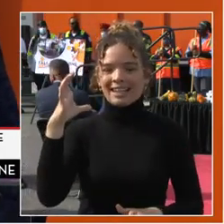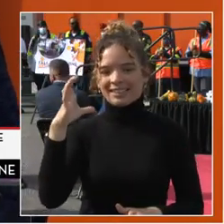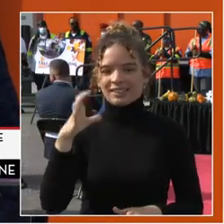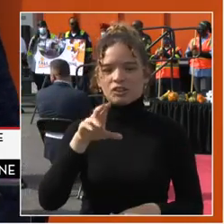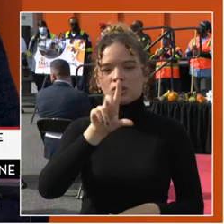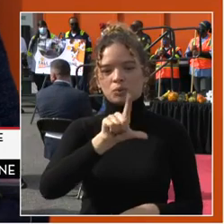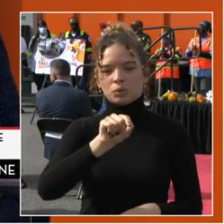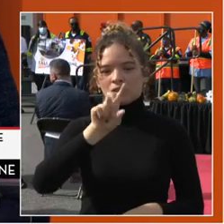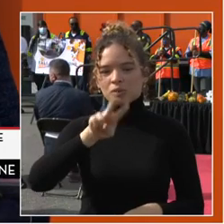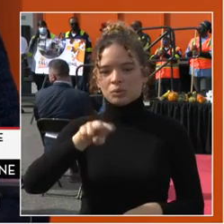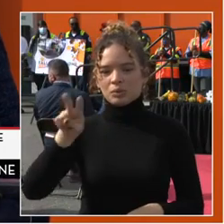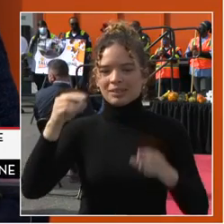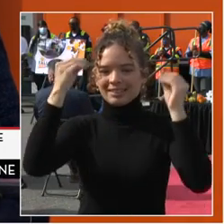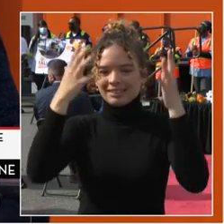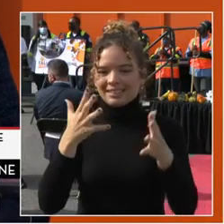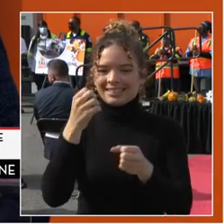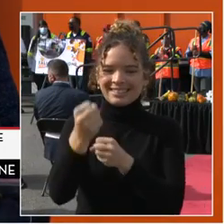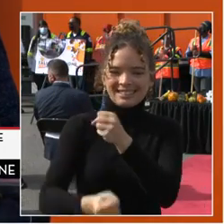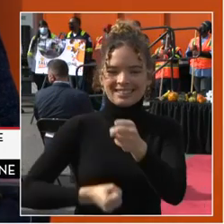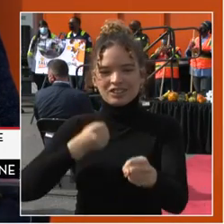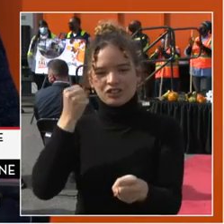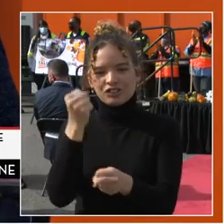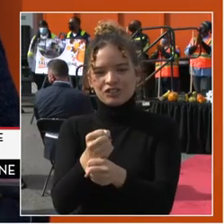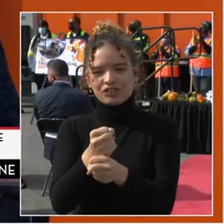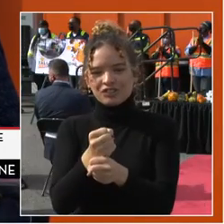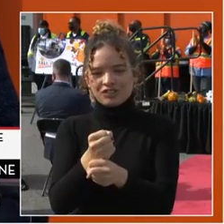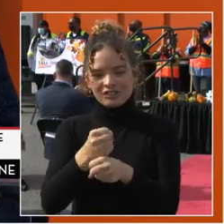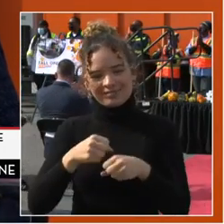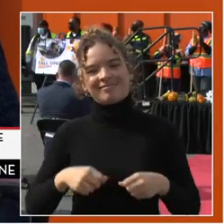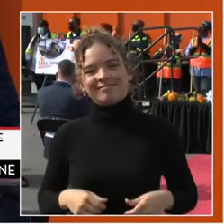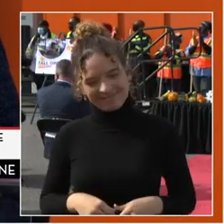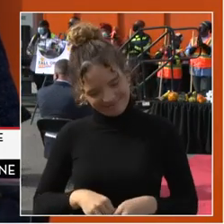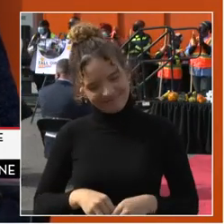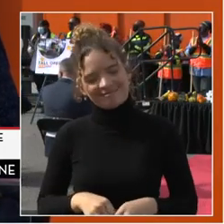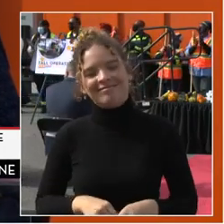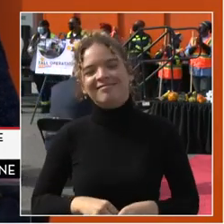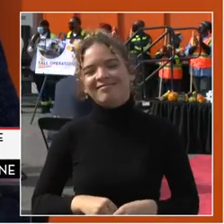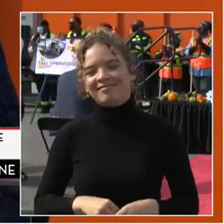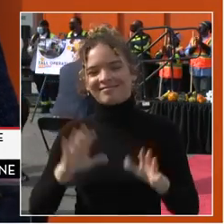2022 Teacher of the Year.